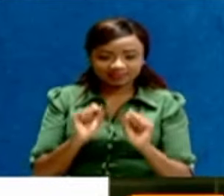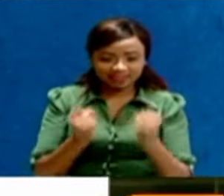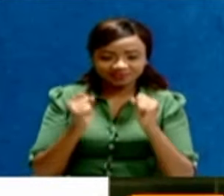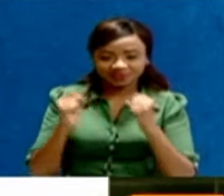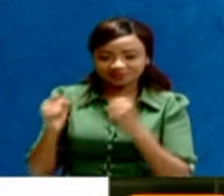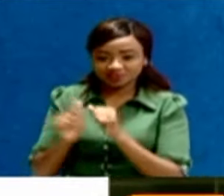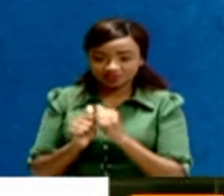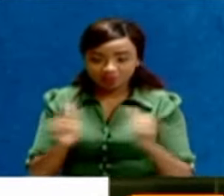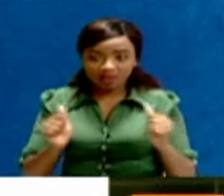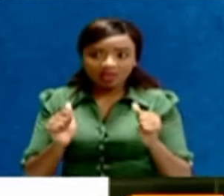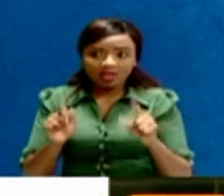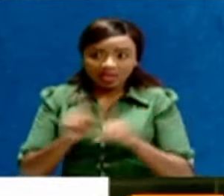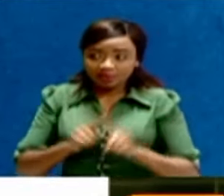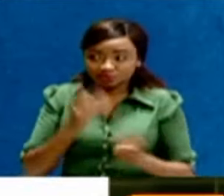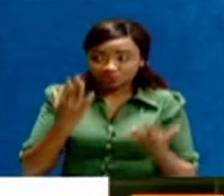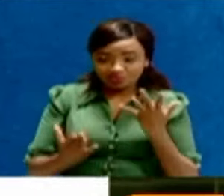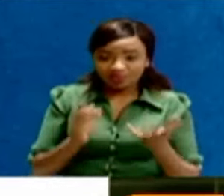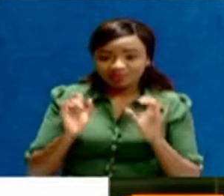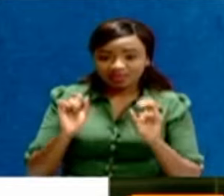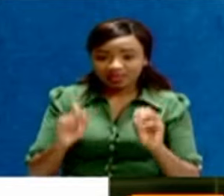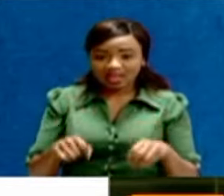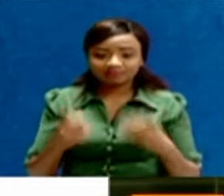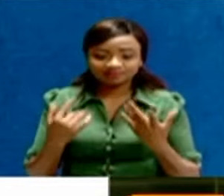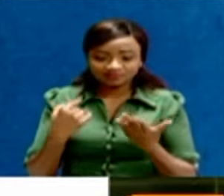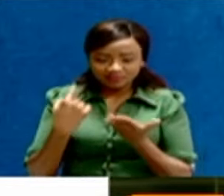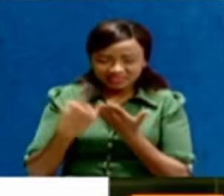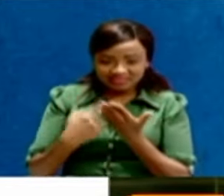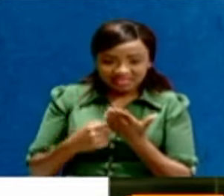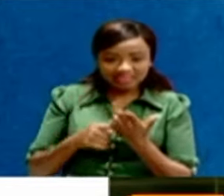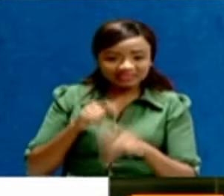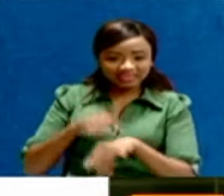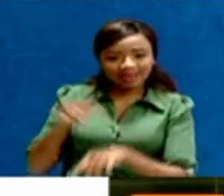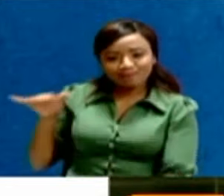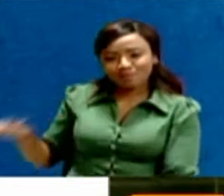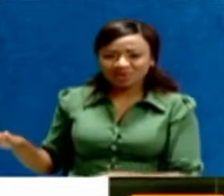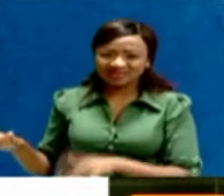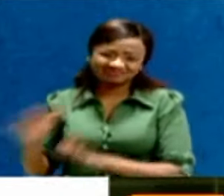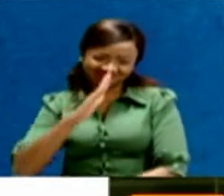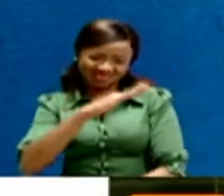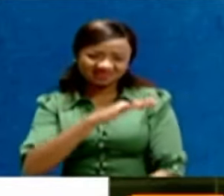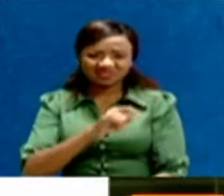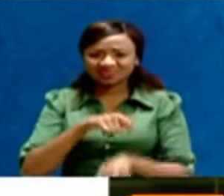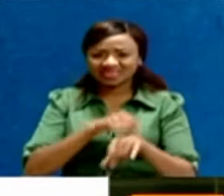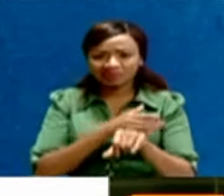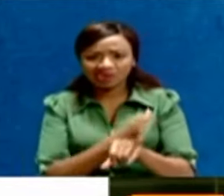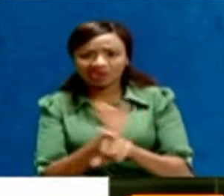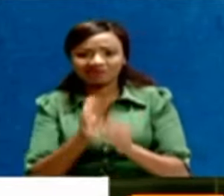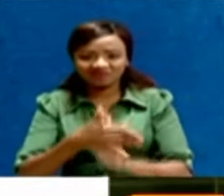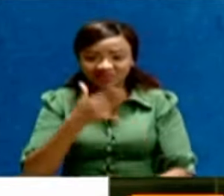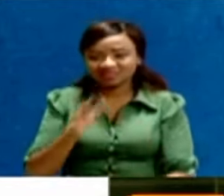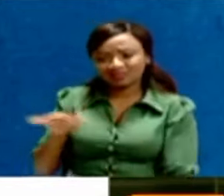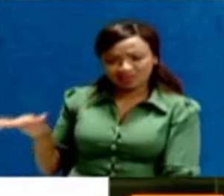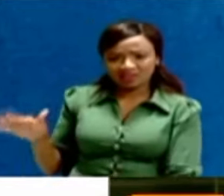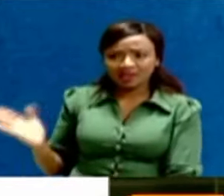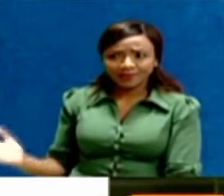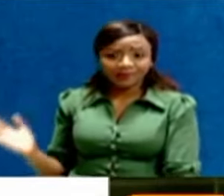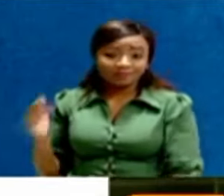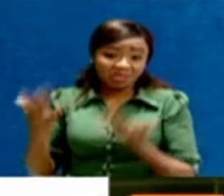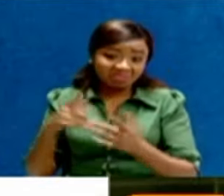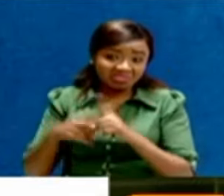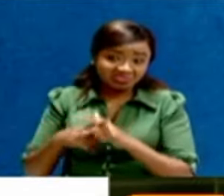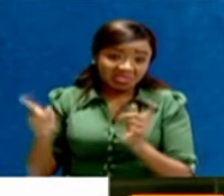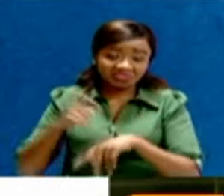consider having the matter listed during a morning session as opposed to in the afternoon. Maybe if the discussion was